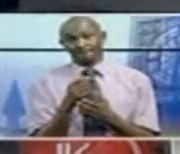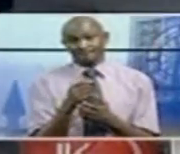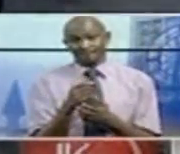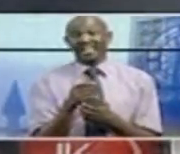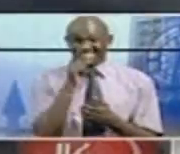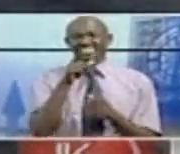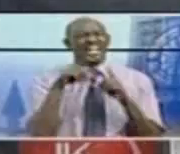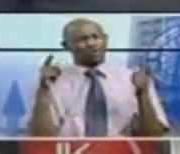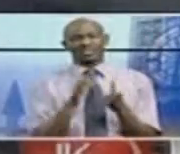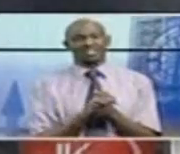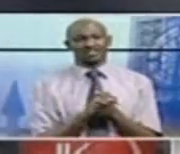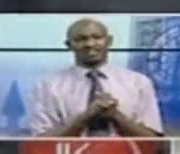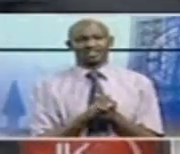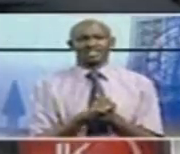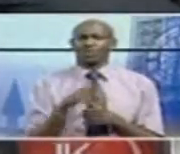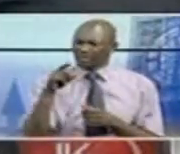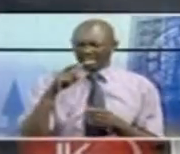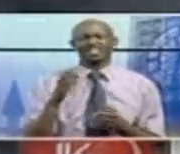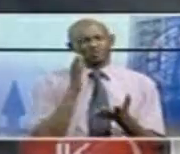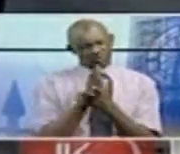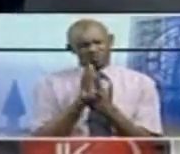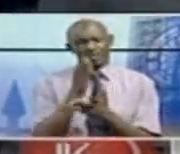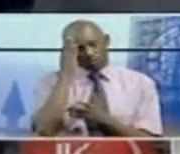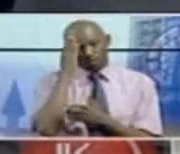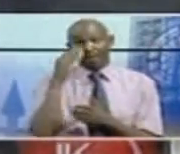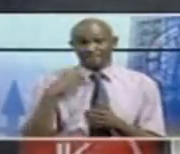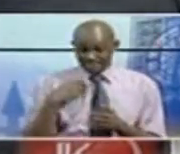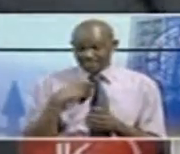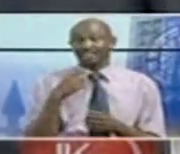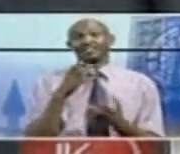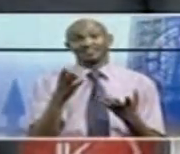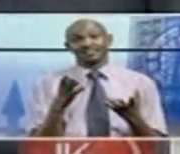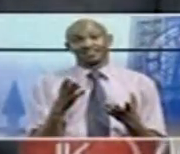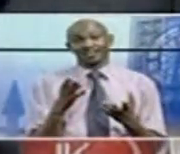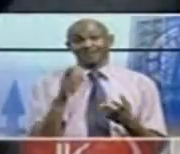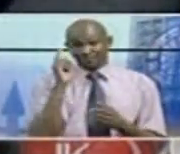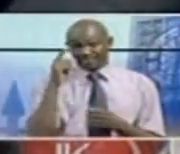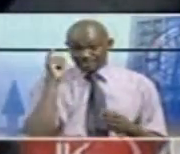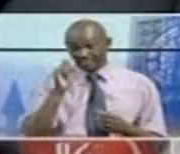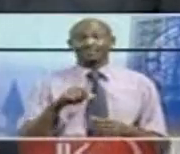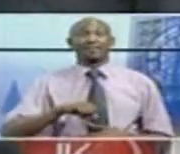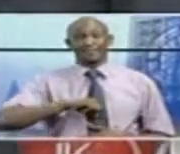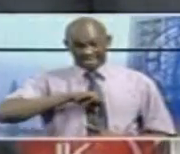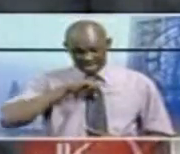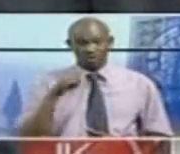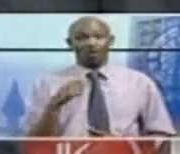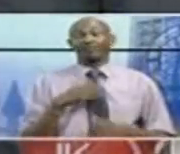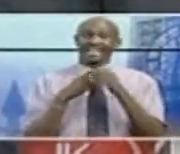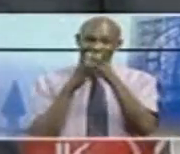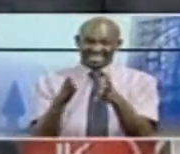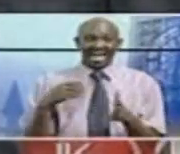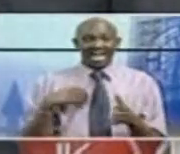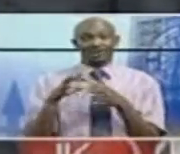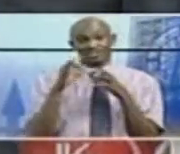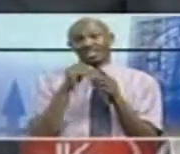There's language. Yeah. We are very convinced. At least I'm convinced. You know, first I must be very proud of my party leader and my coalition